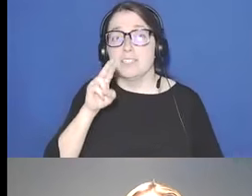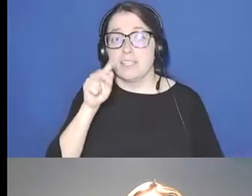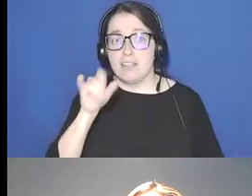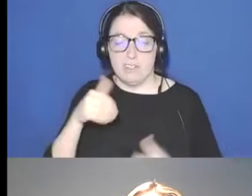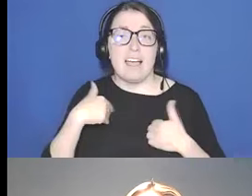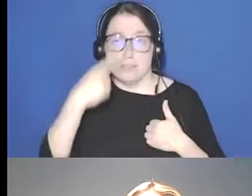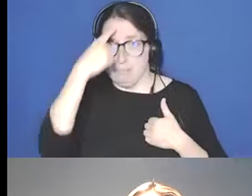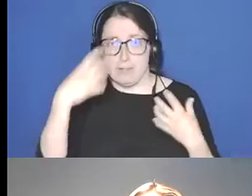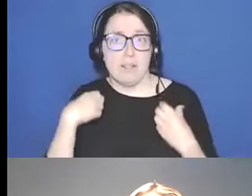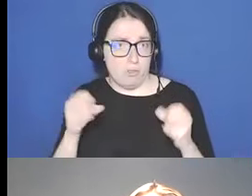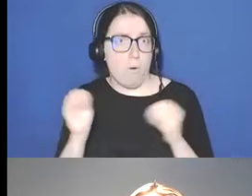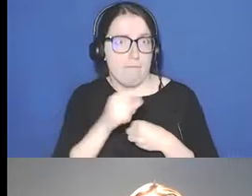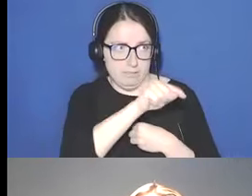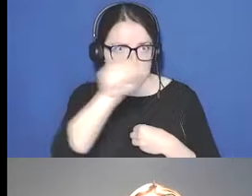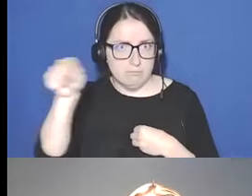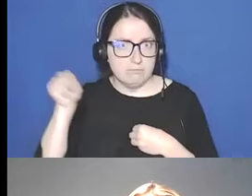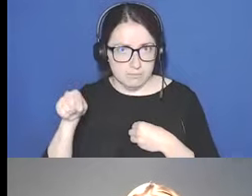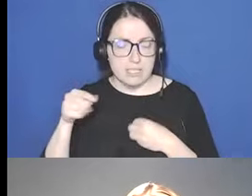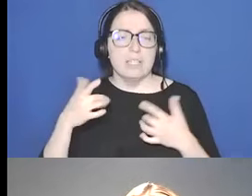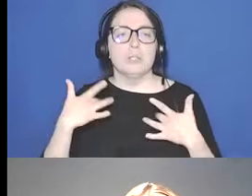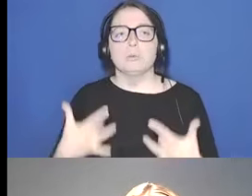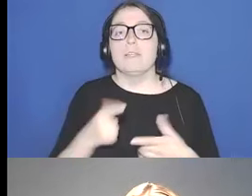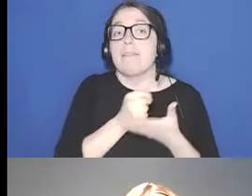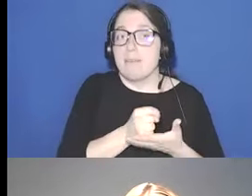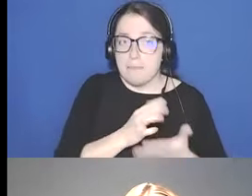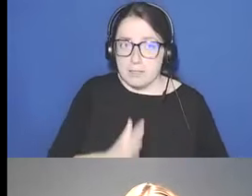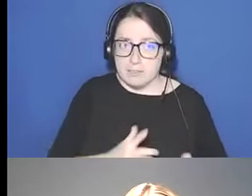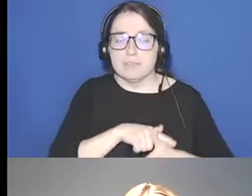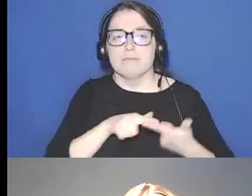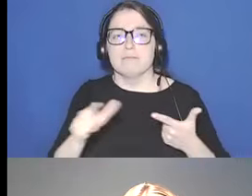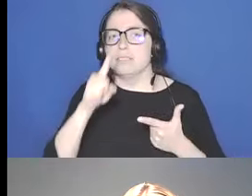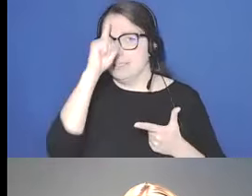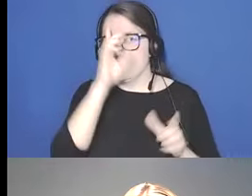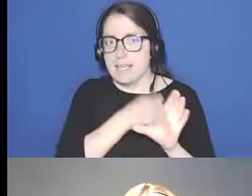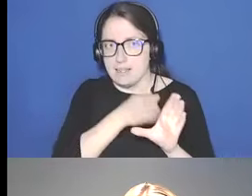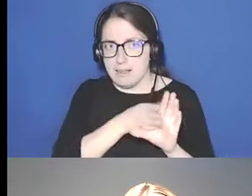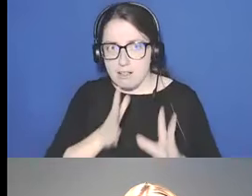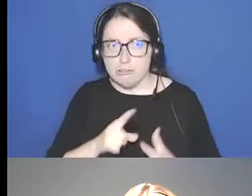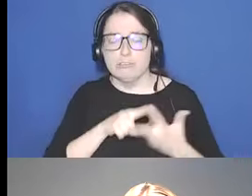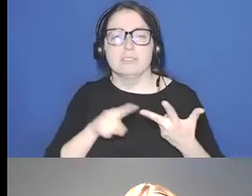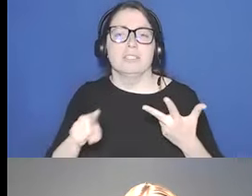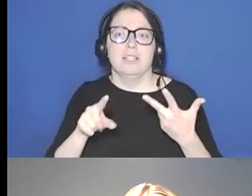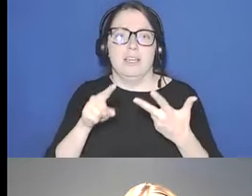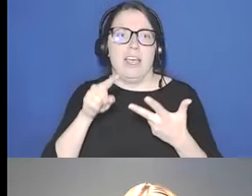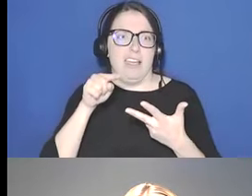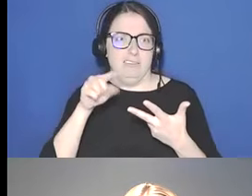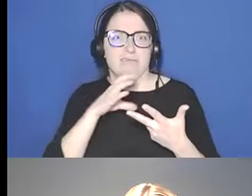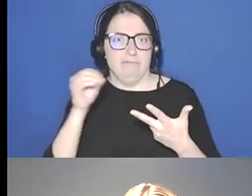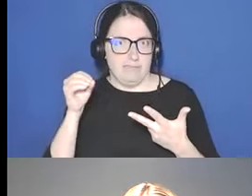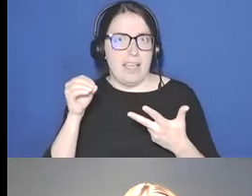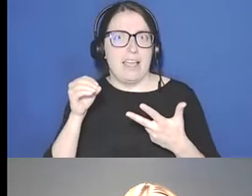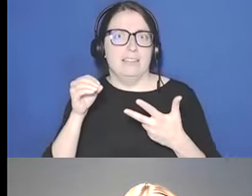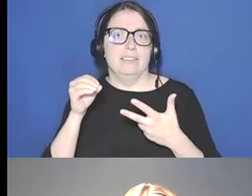usually have therapists, psychologists, and psychiatrists if you're looking for med management. There is a shortage